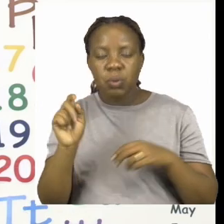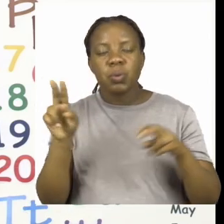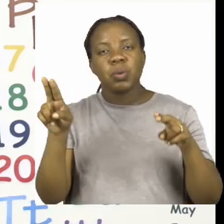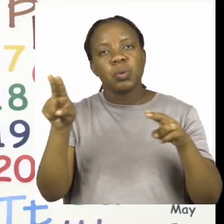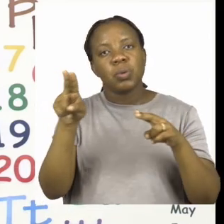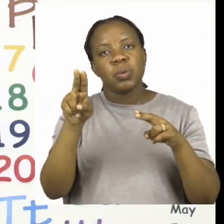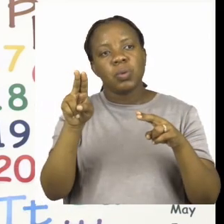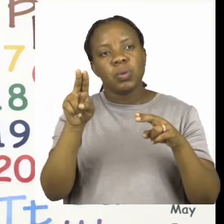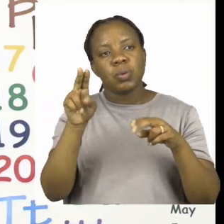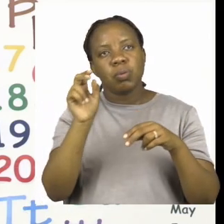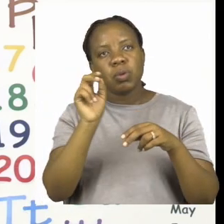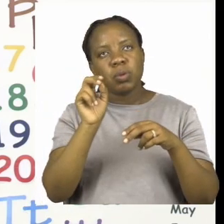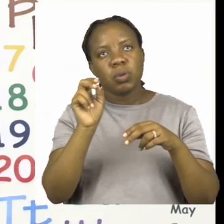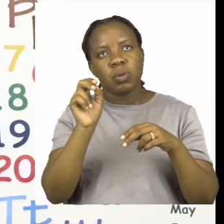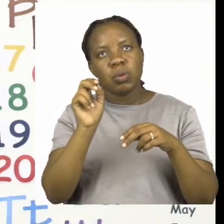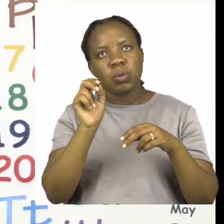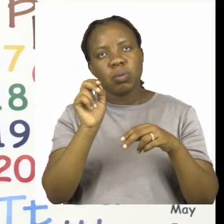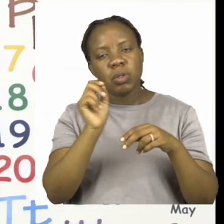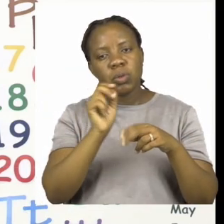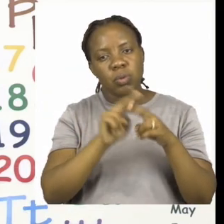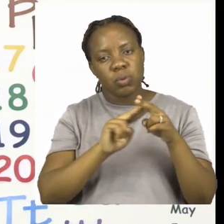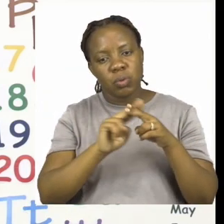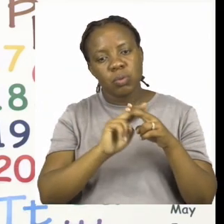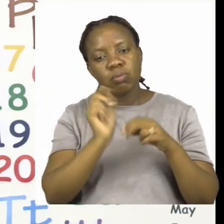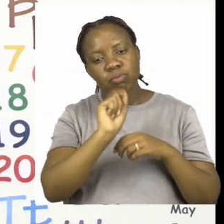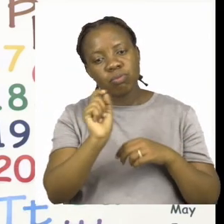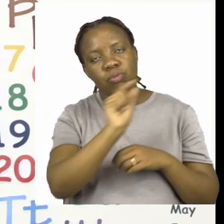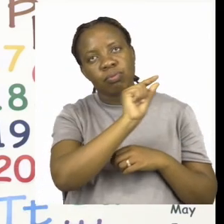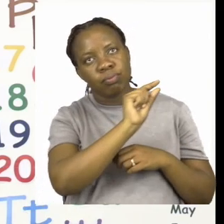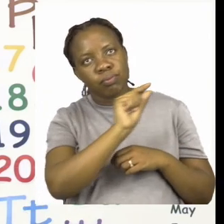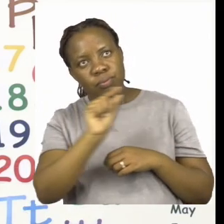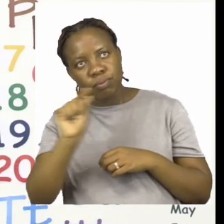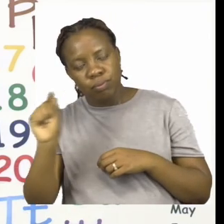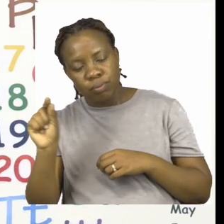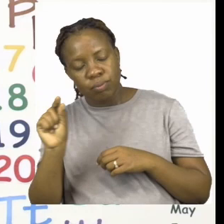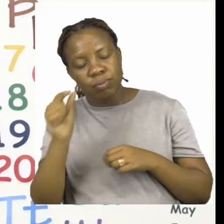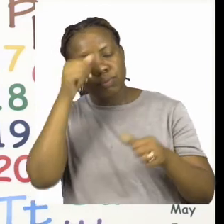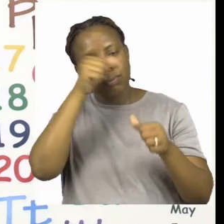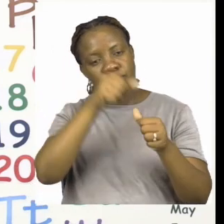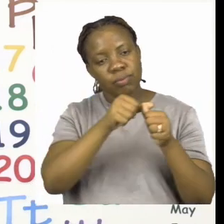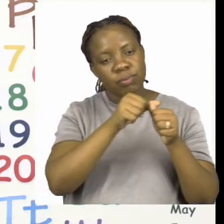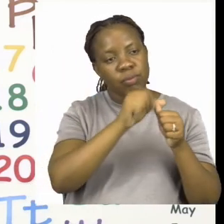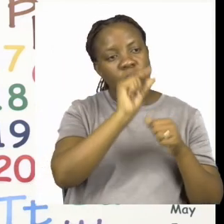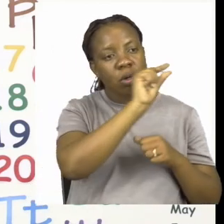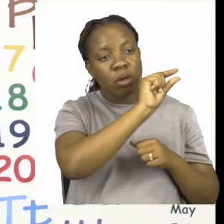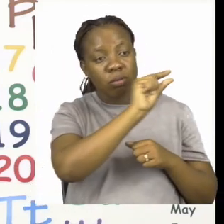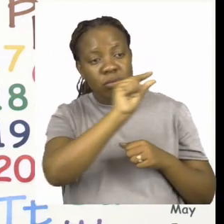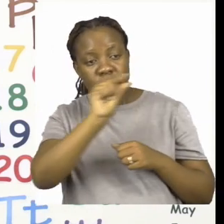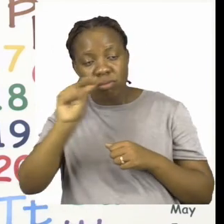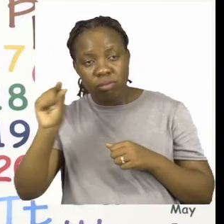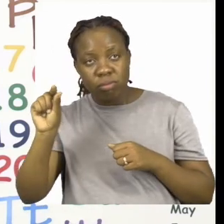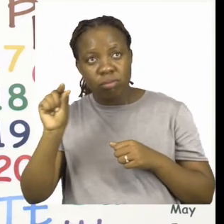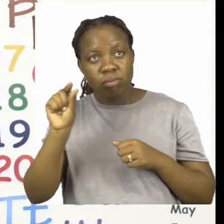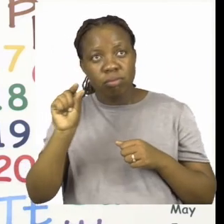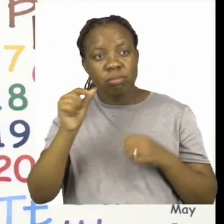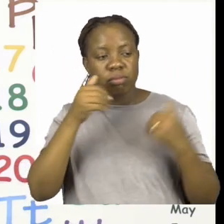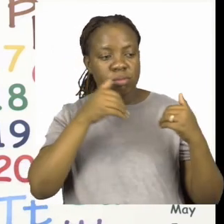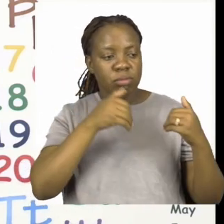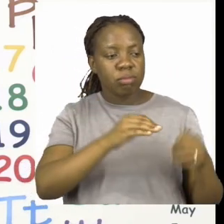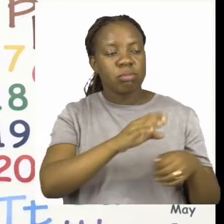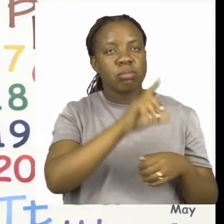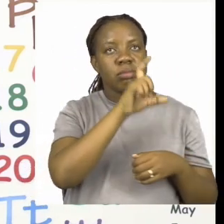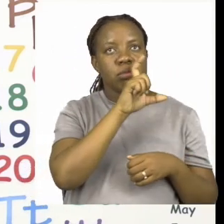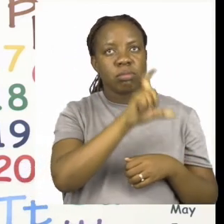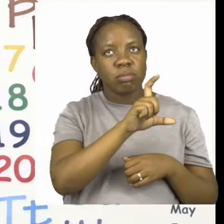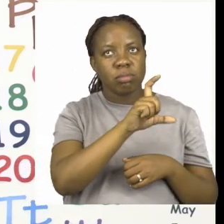capital letter and of course it ends with a full stop. All right, now boys